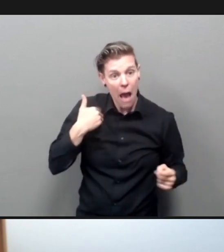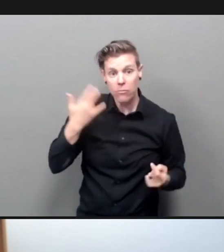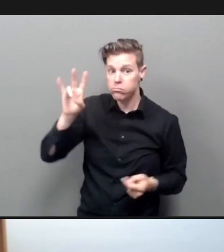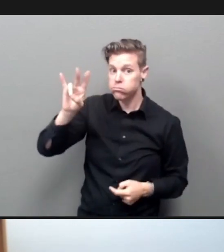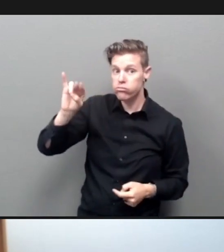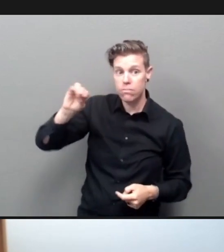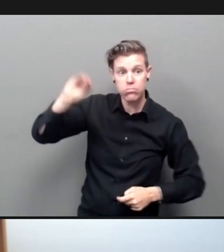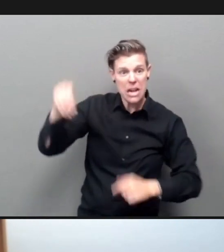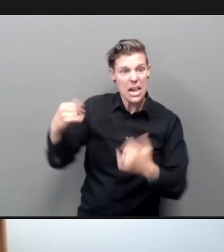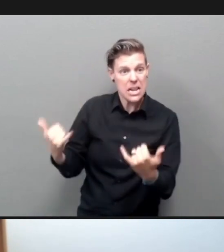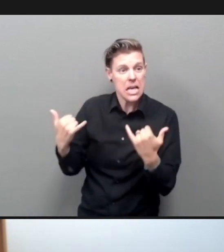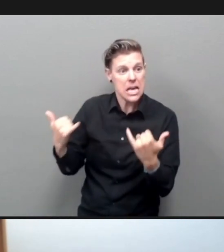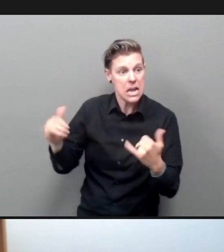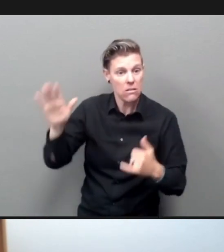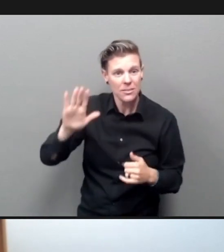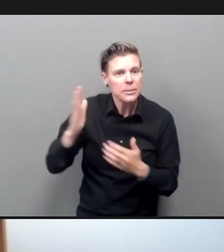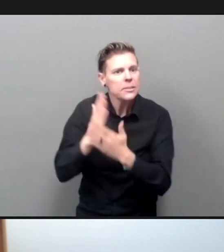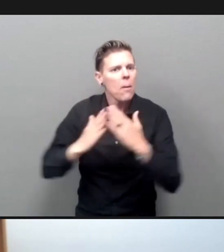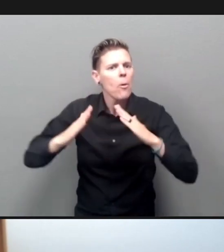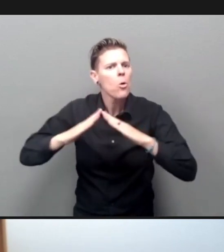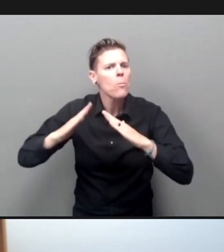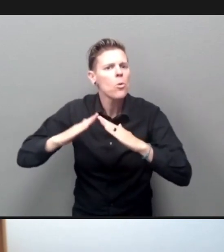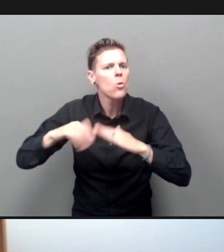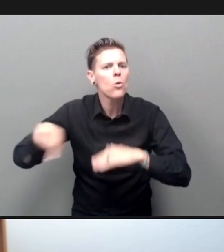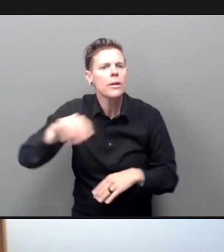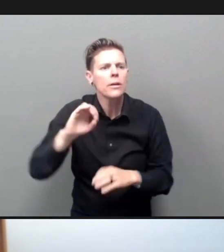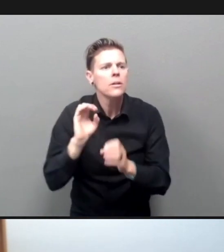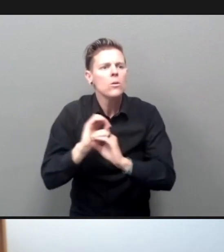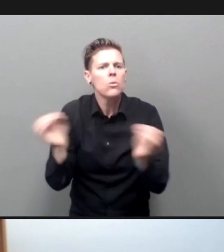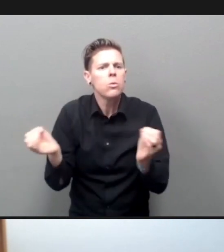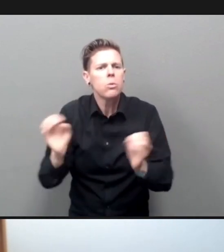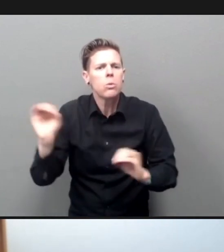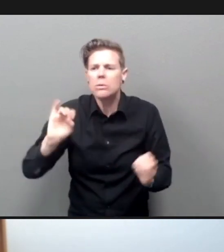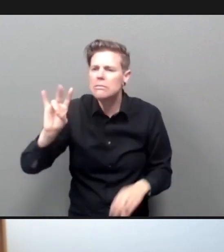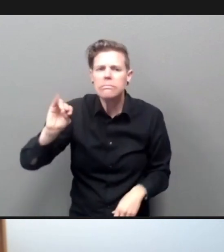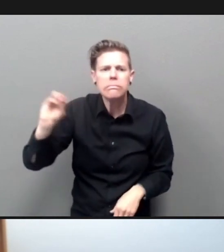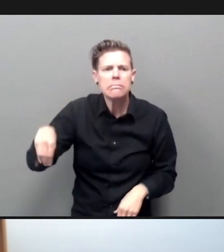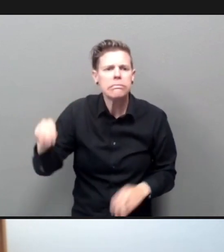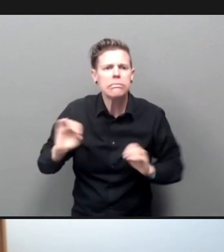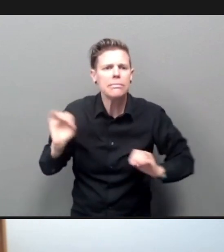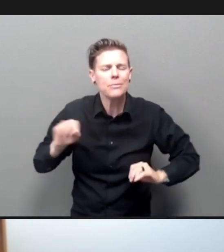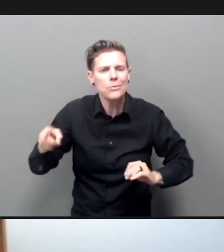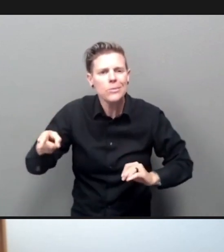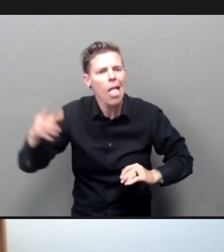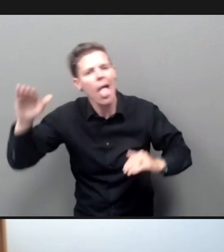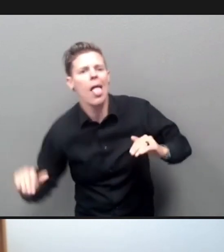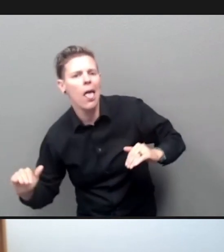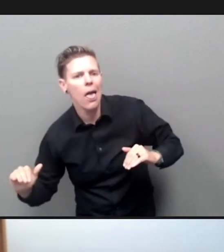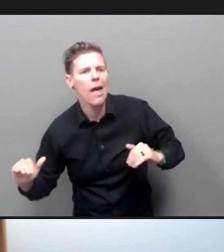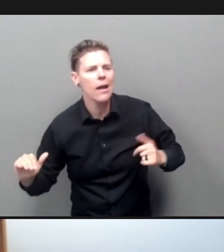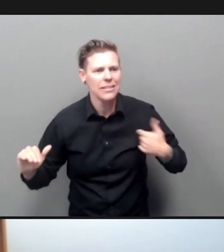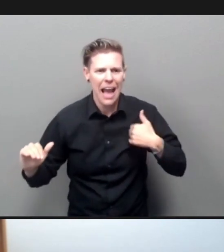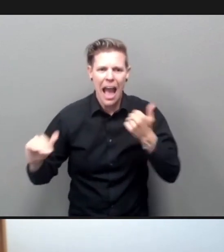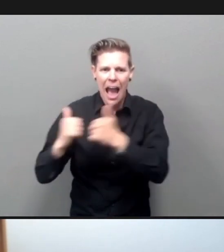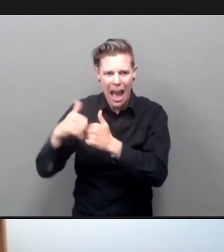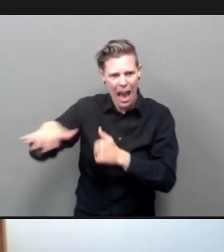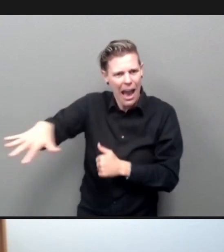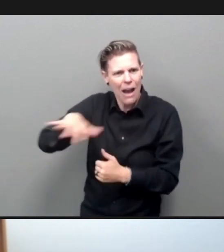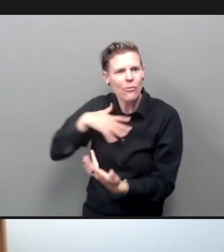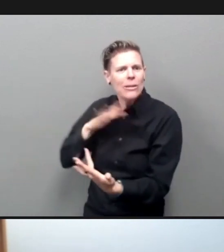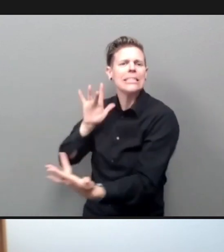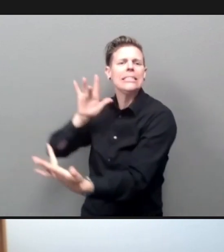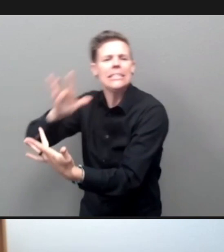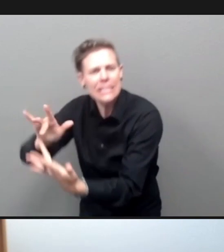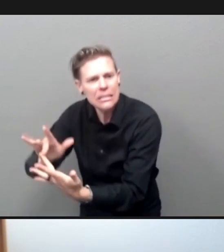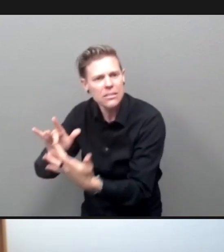70% vaccinated. So how are we reaching out to people in high social vulnerability areas and also certain racial ethnic groups? So